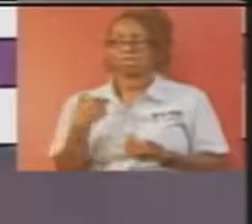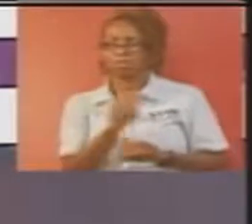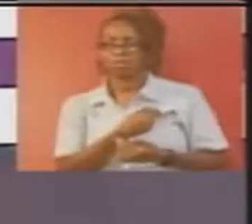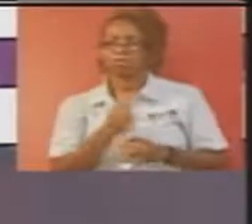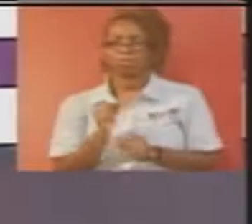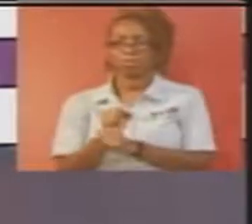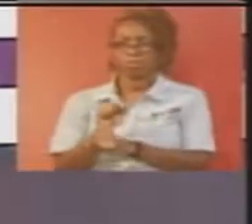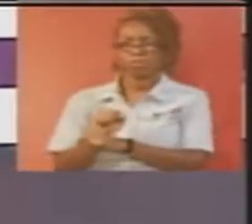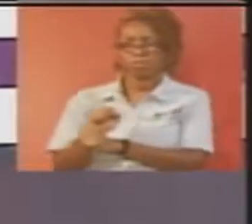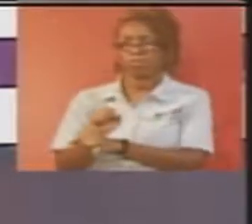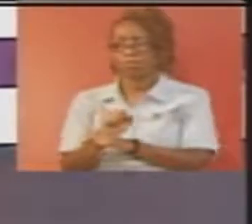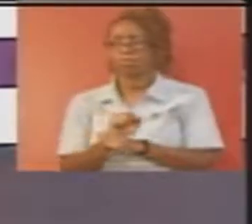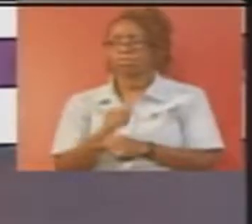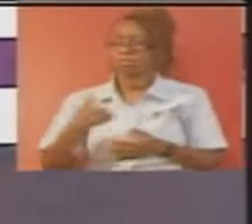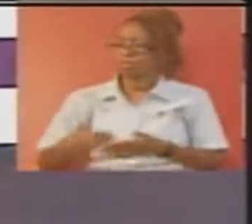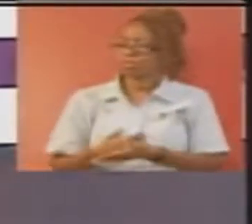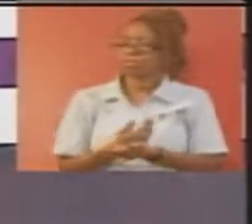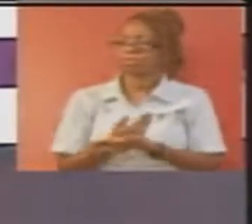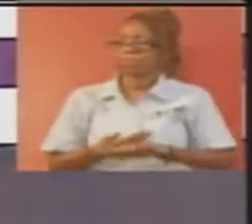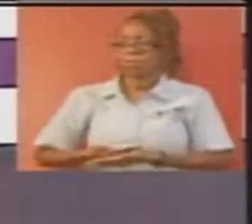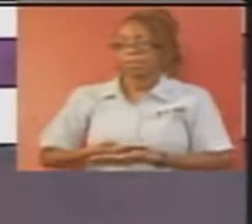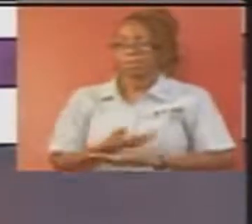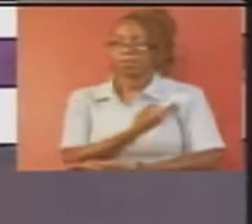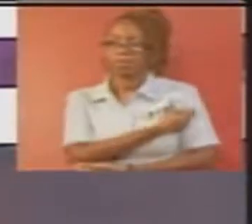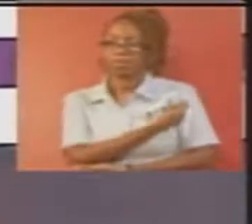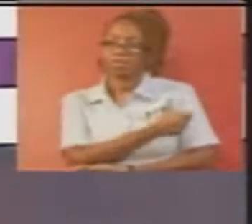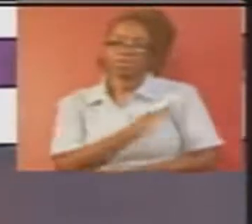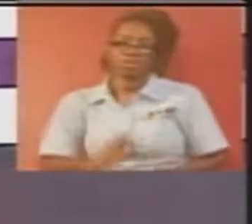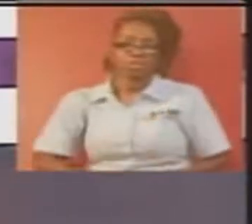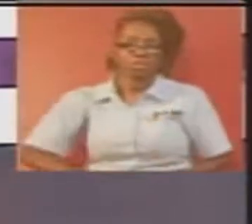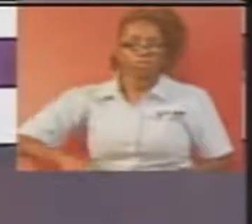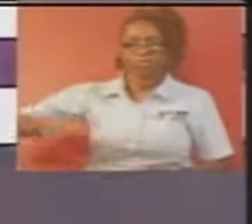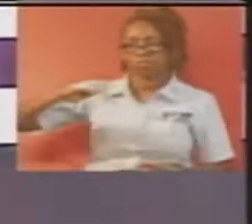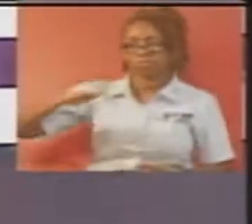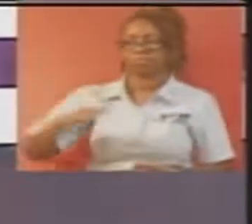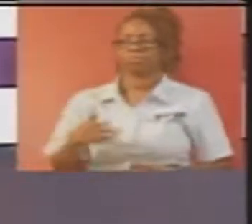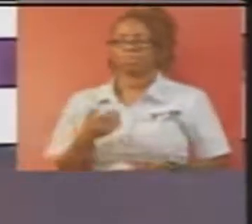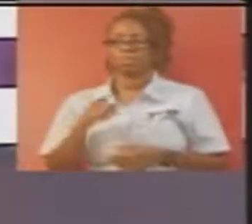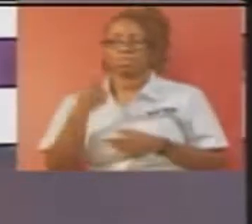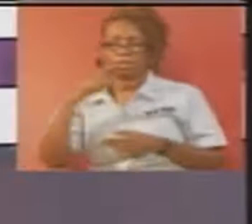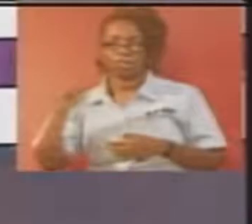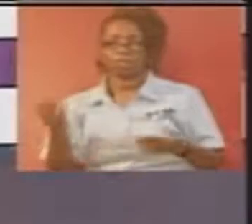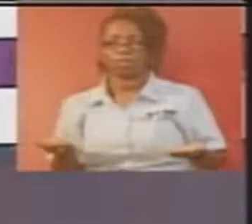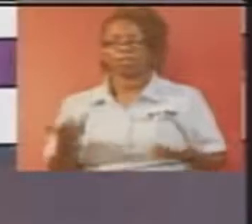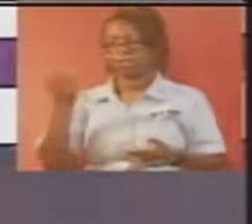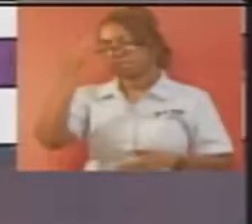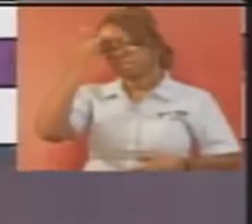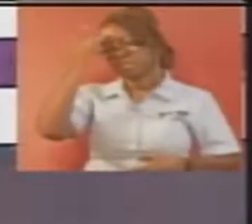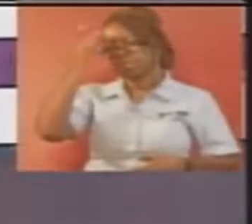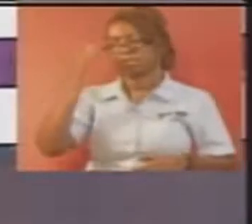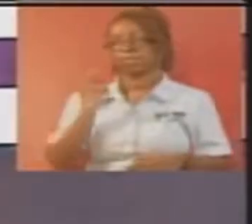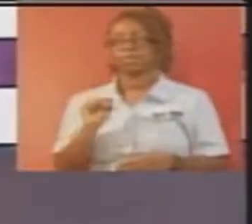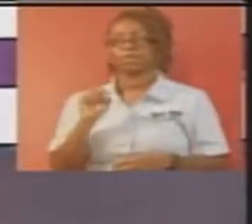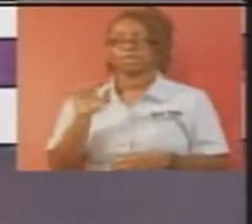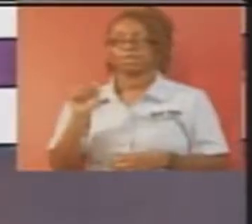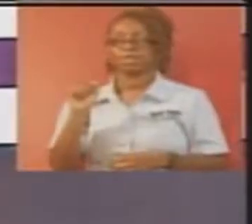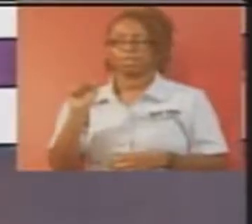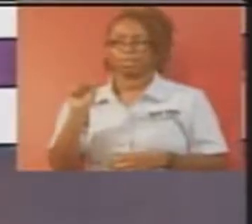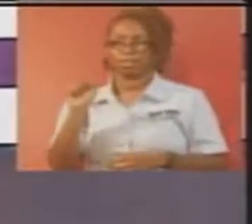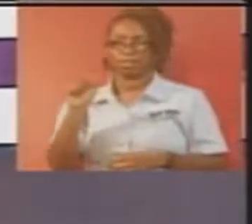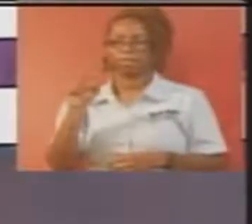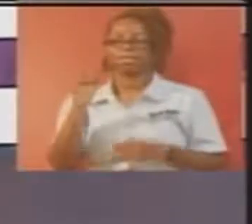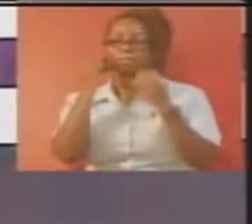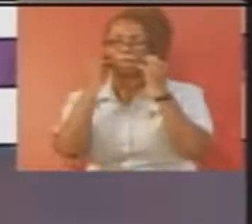immunization program with respect to vaccines such as measles, polio, tetanus, yellow